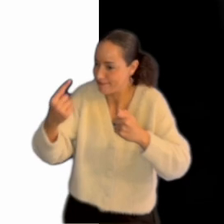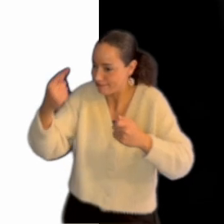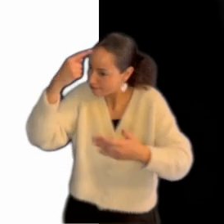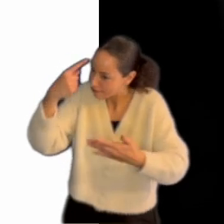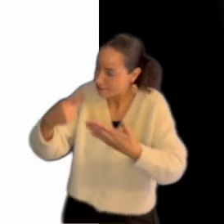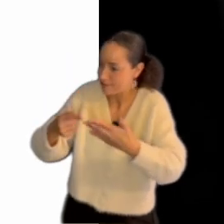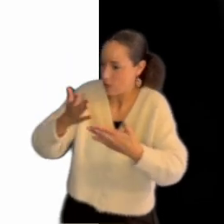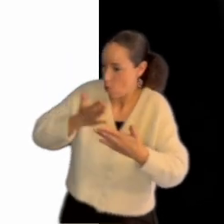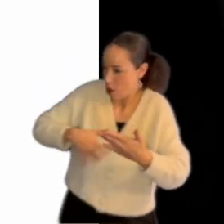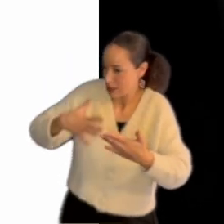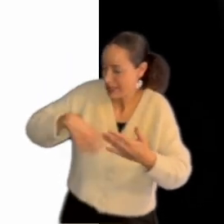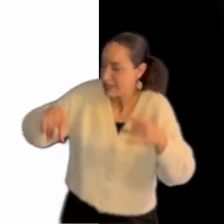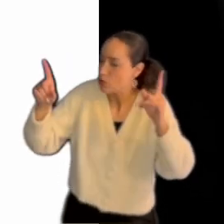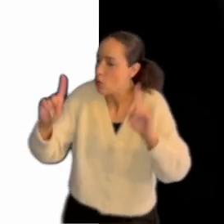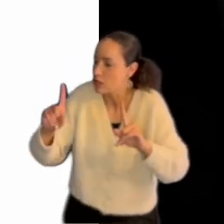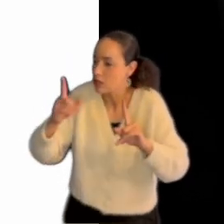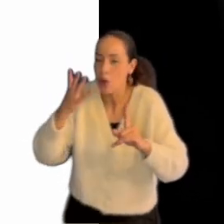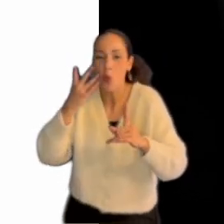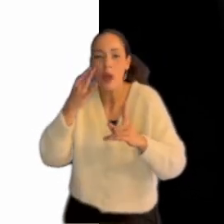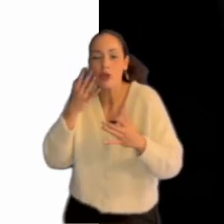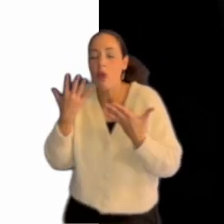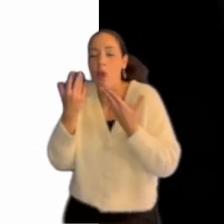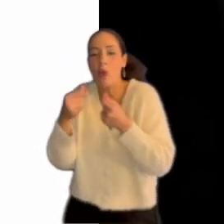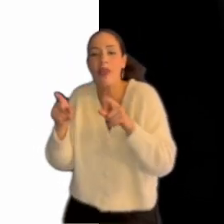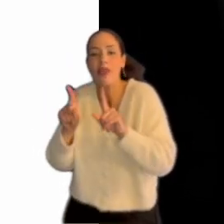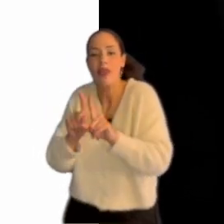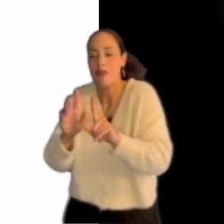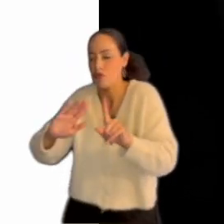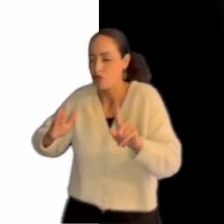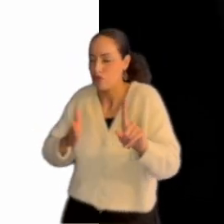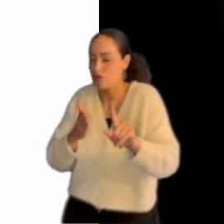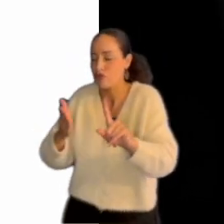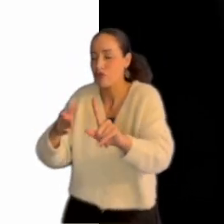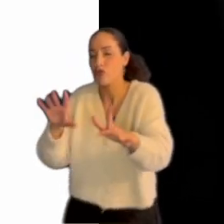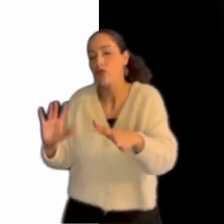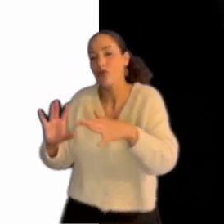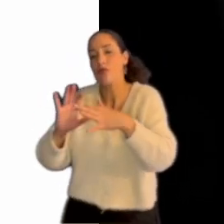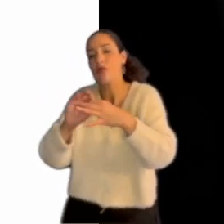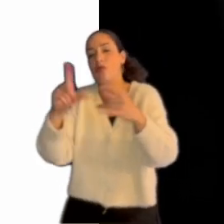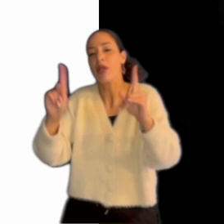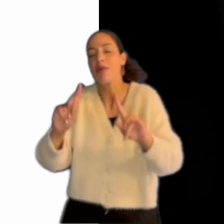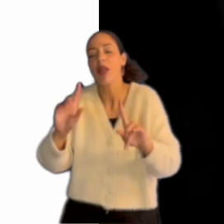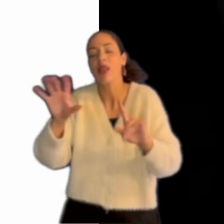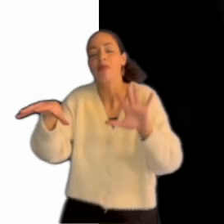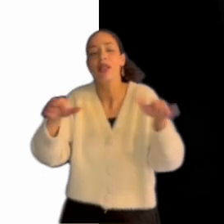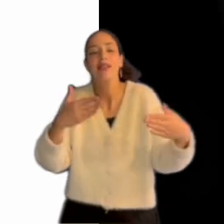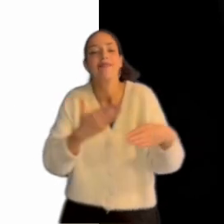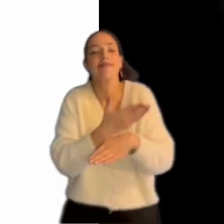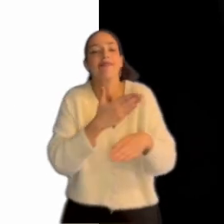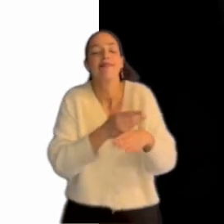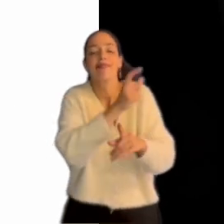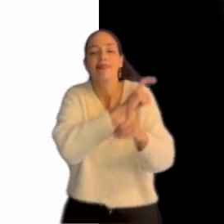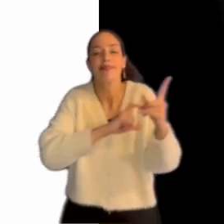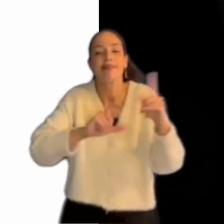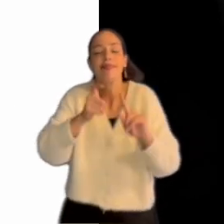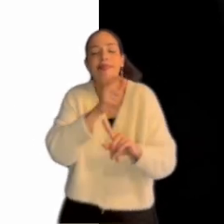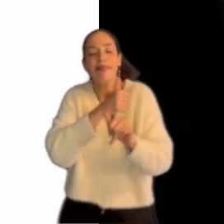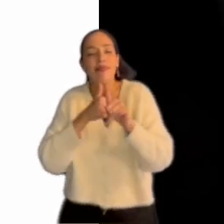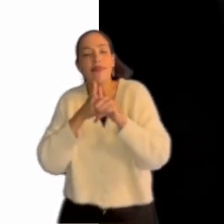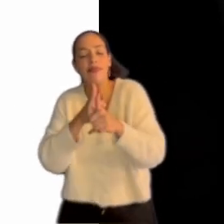support that allow them to rejoin the human commonality, we make visible what exists within each of us so that it can be